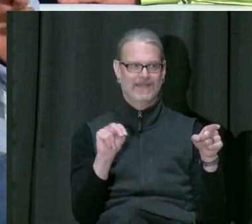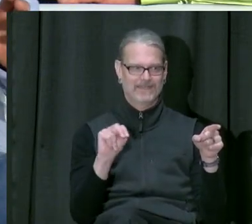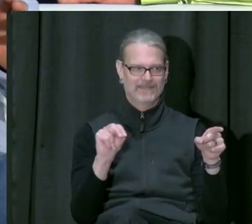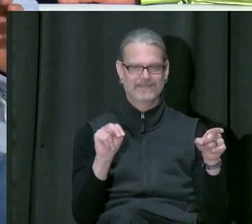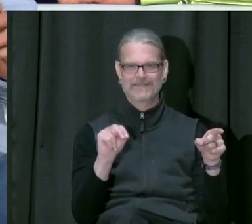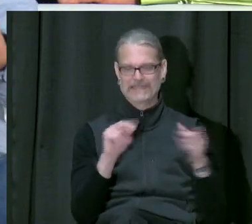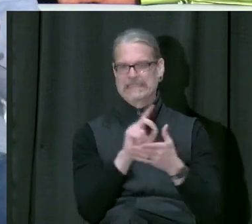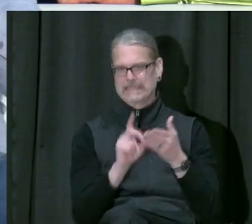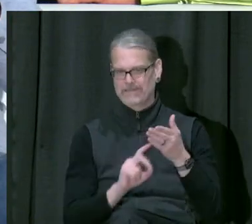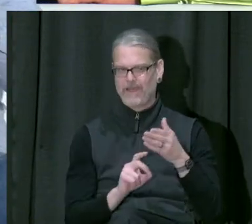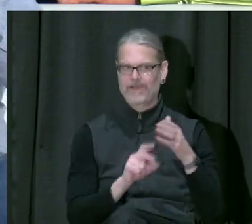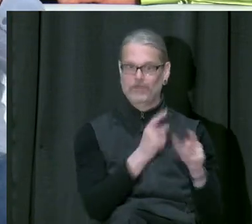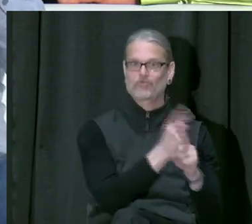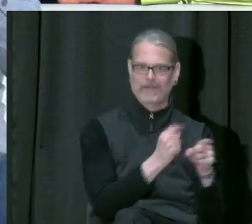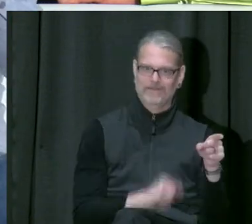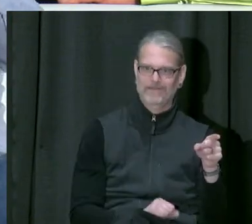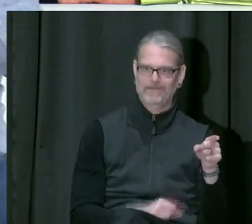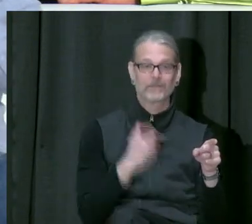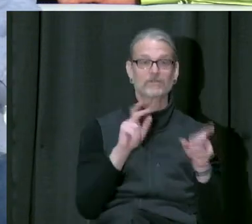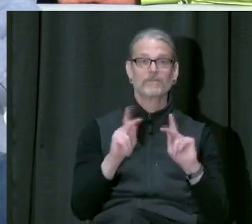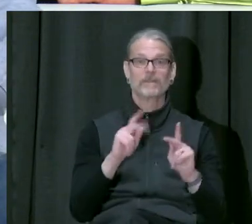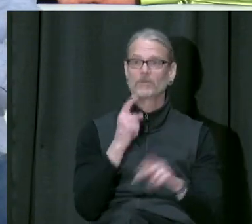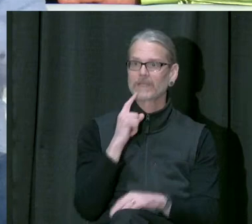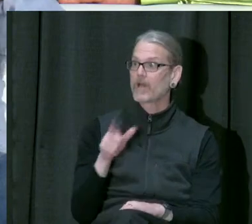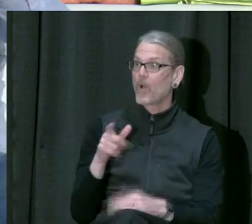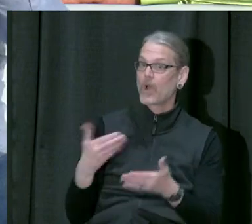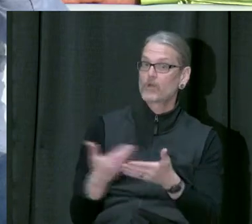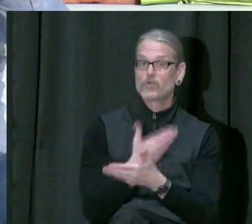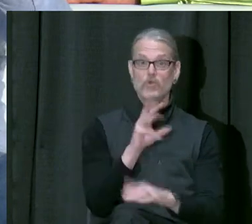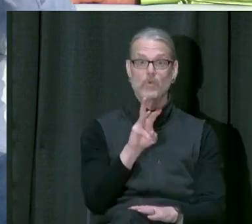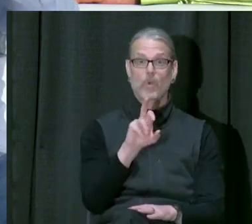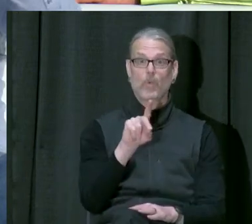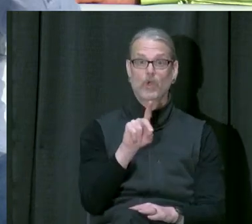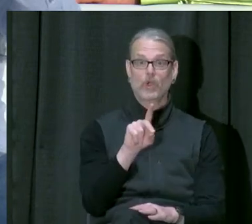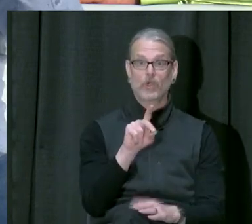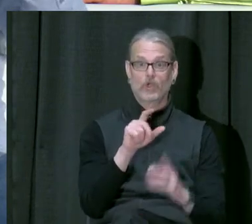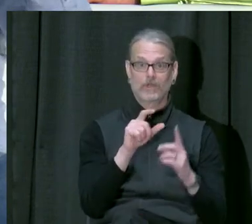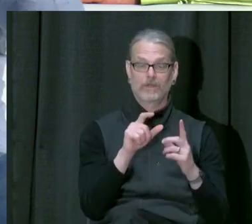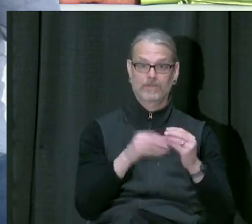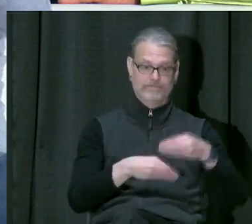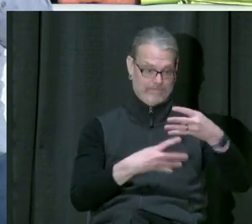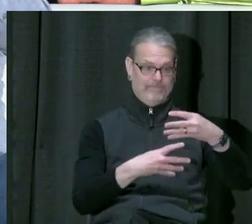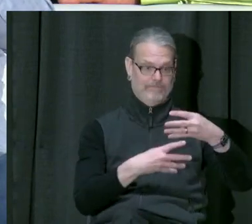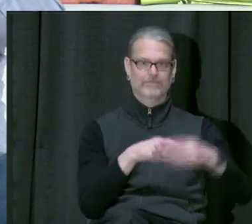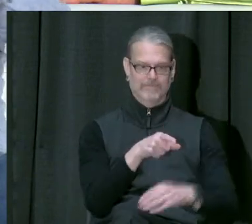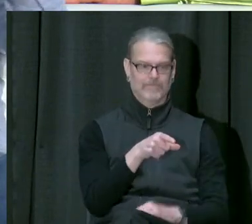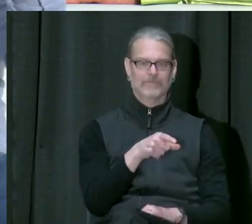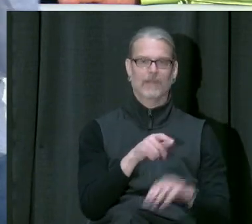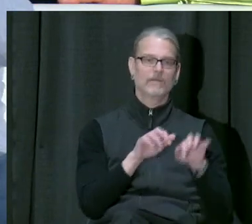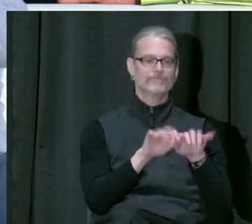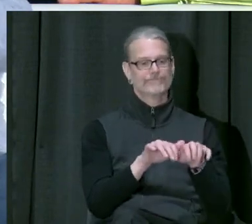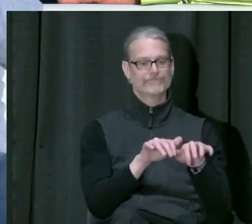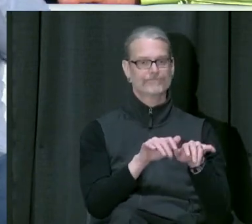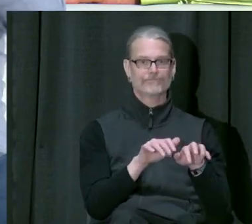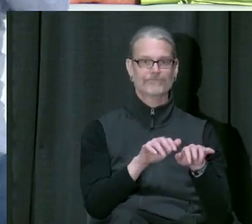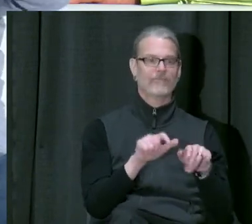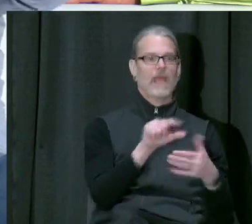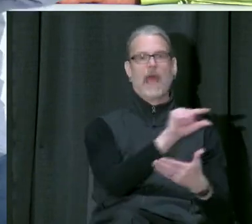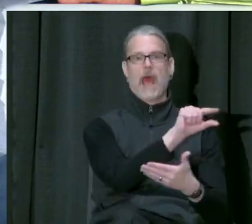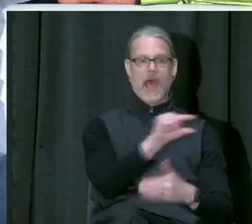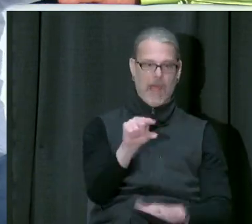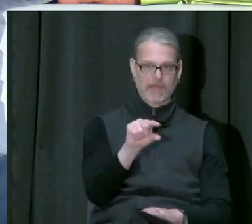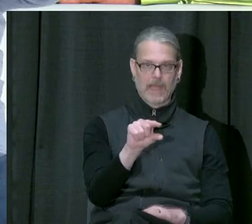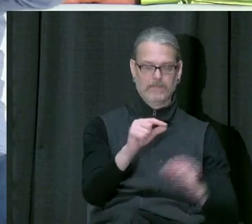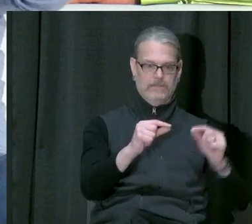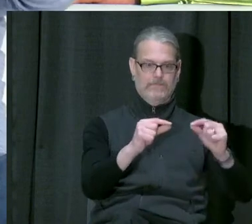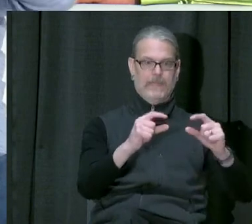document is a classic example. People say, new Word document, and they'll type, you know, this is my heading. And they'll highlight that, and they'll make it really